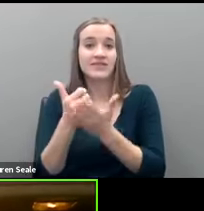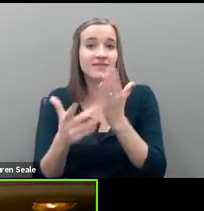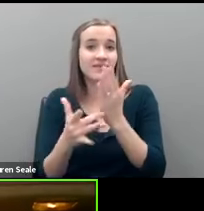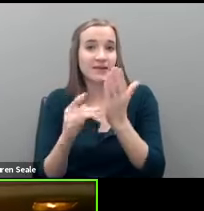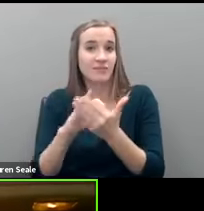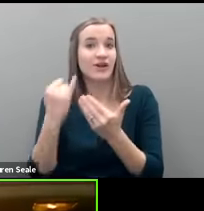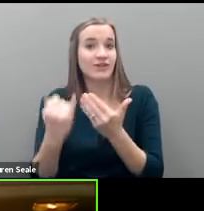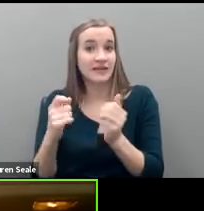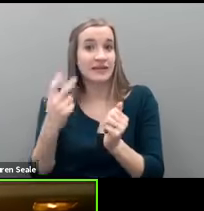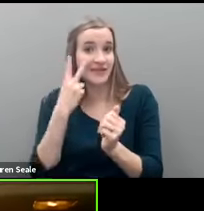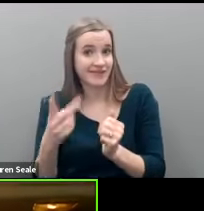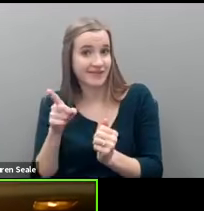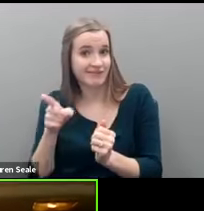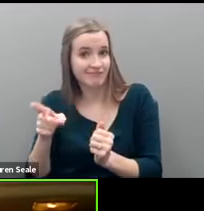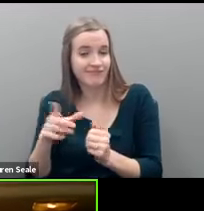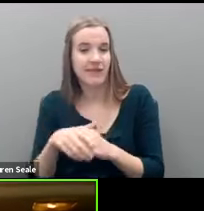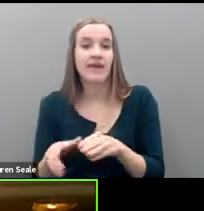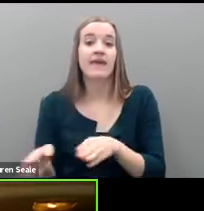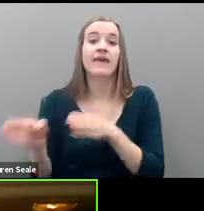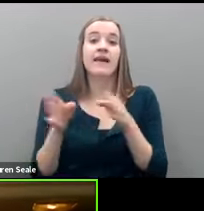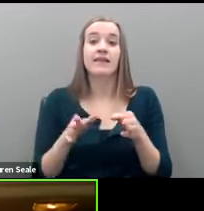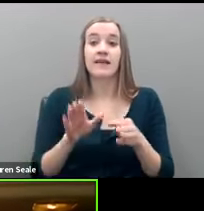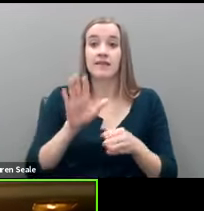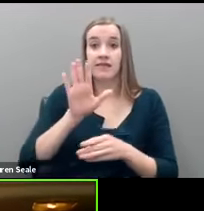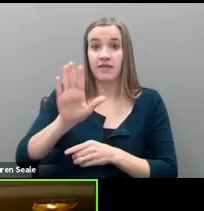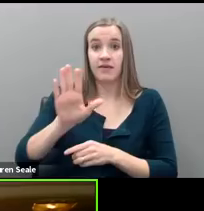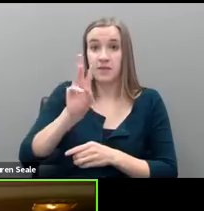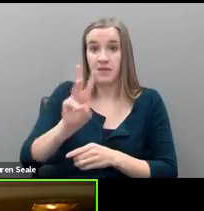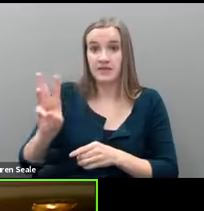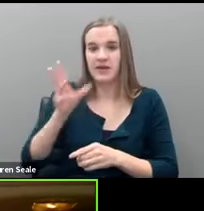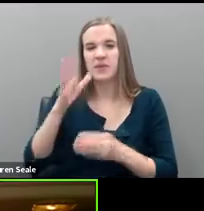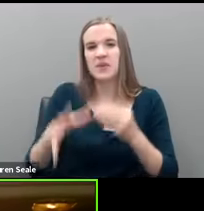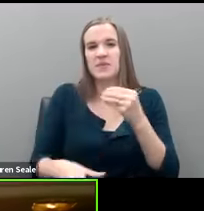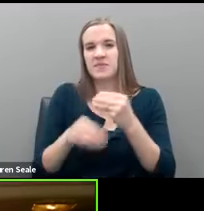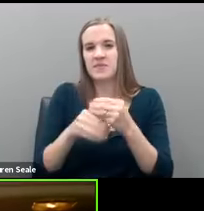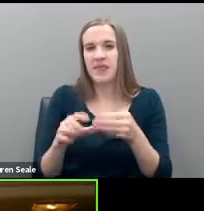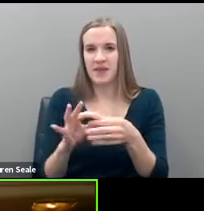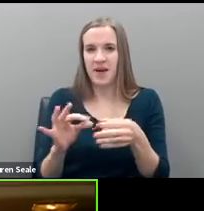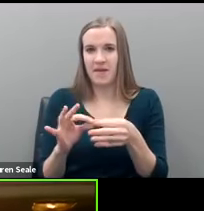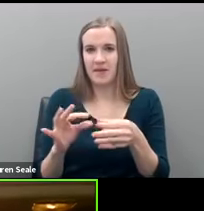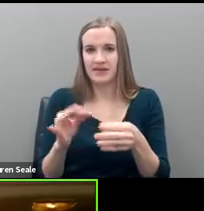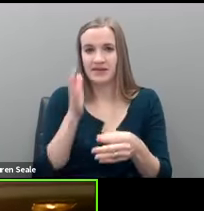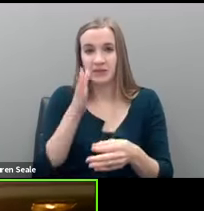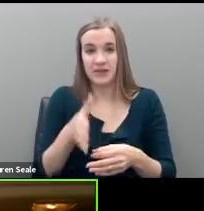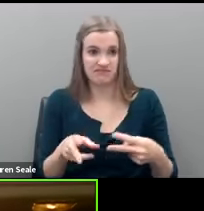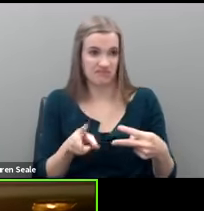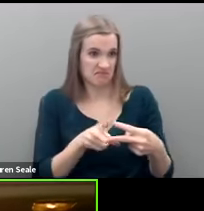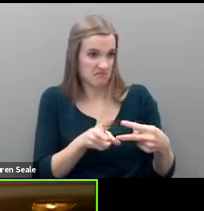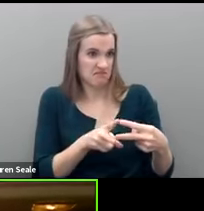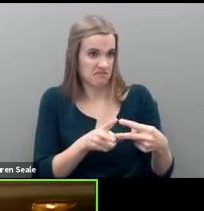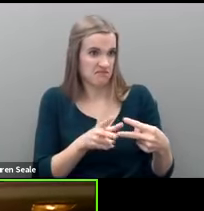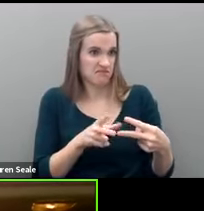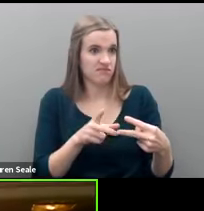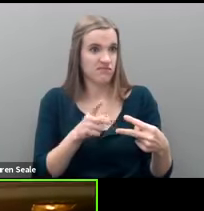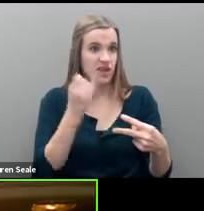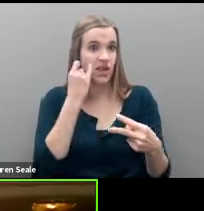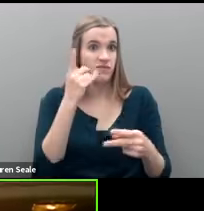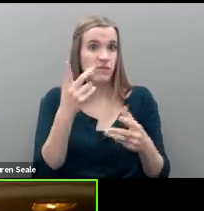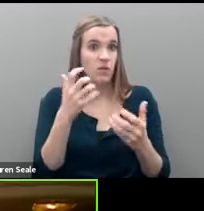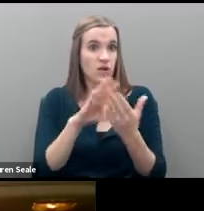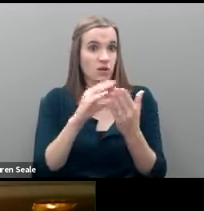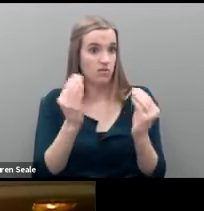the website in the comments for you as well. Janice, are those the great ways that people can learn more and reach out to